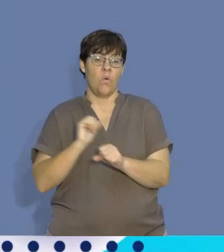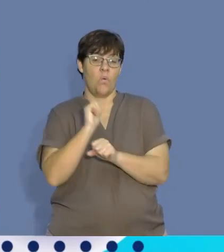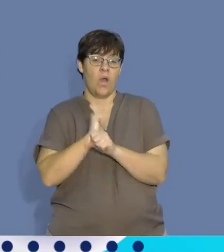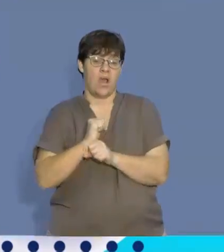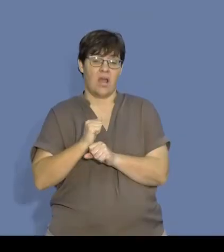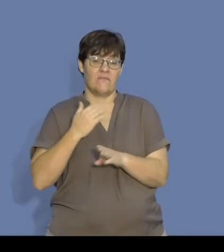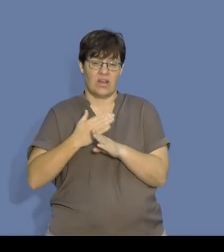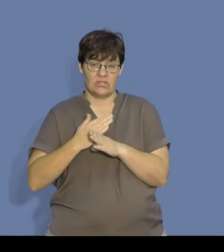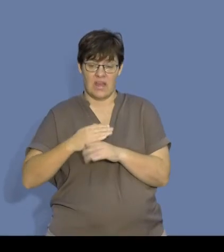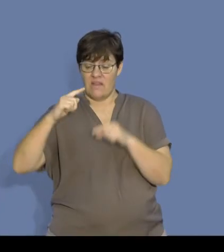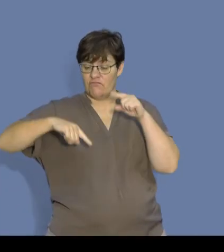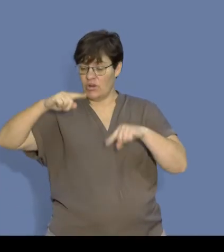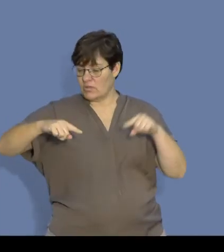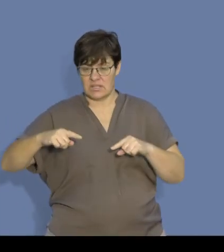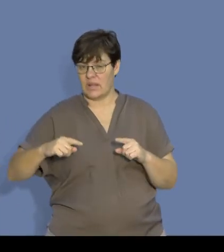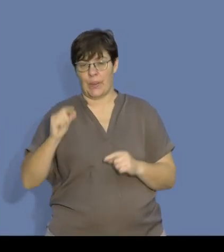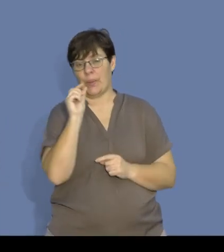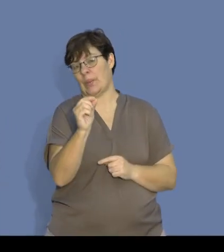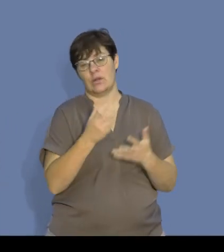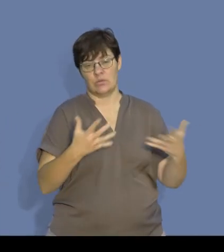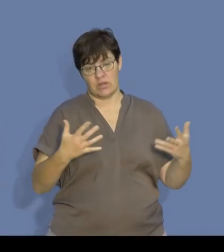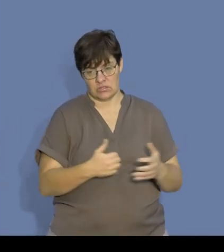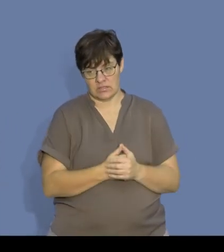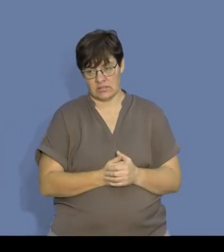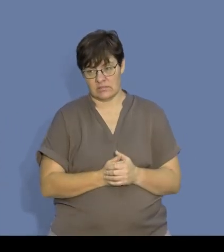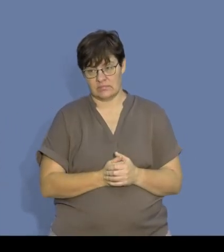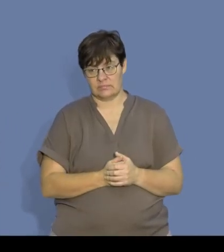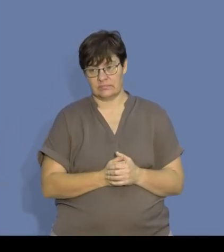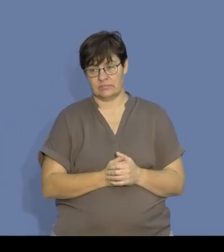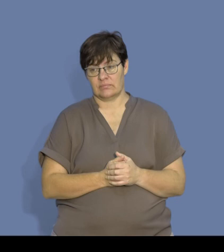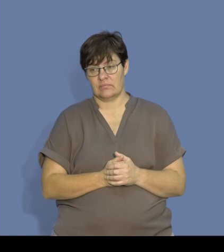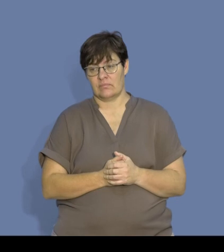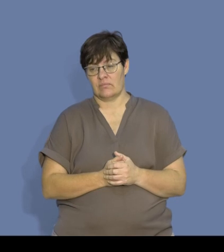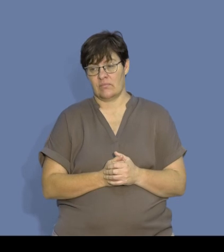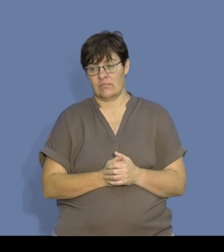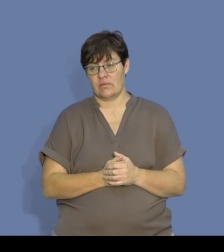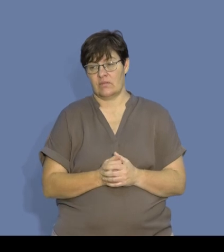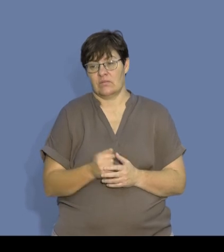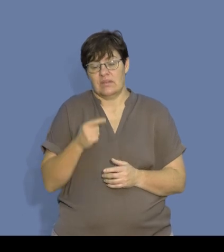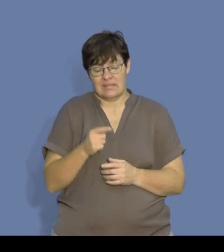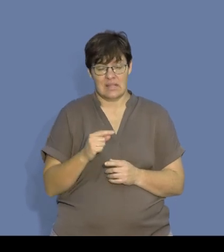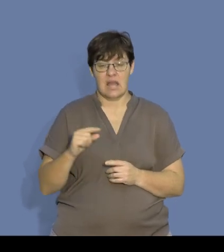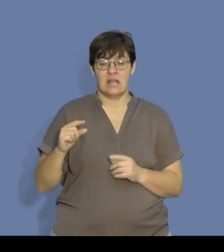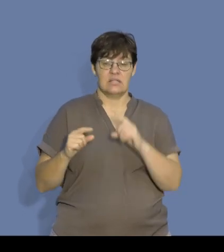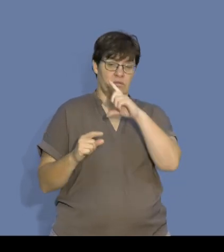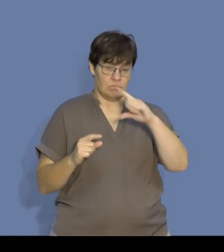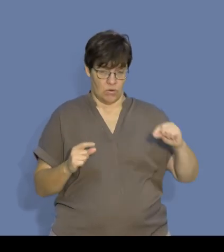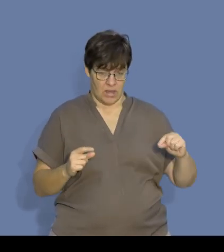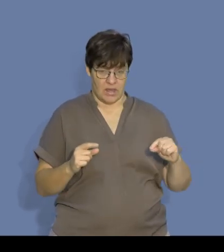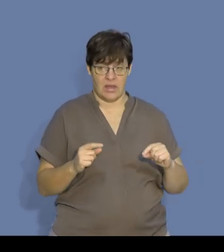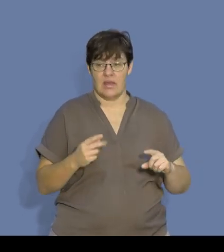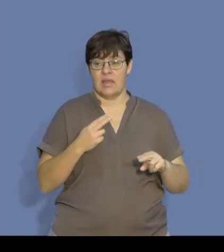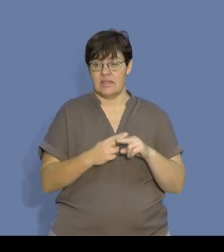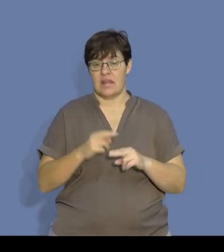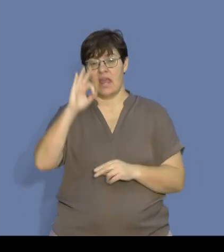is too small. So the frequency of red light is smaller than the